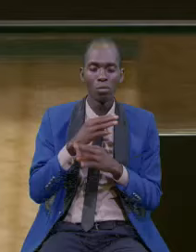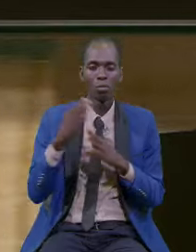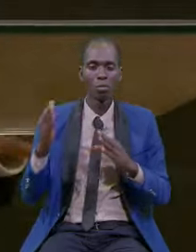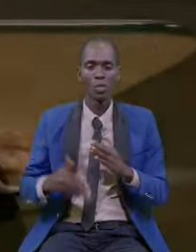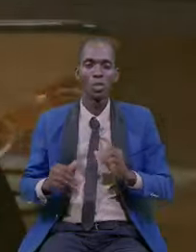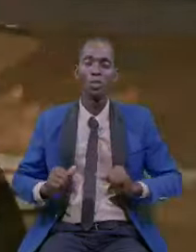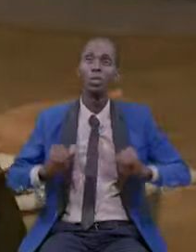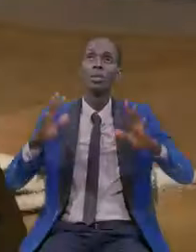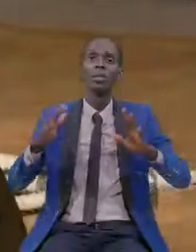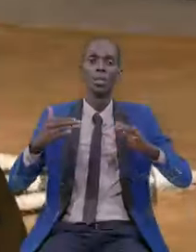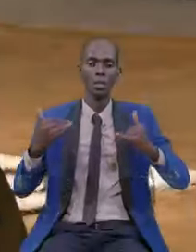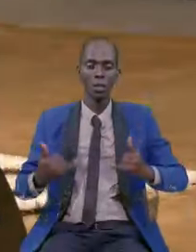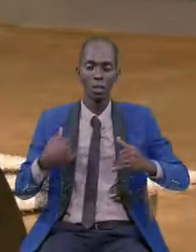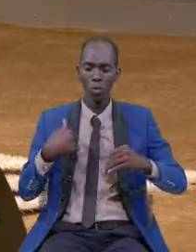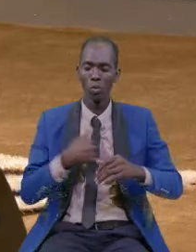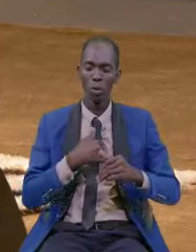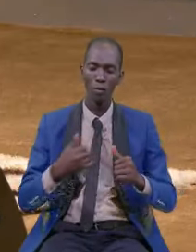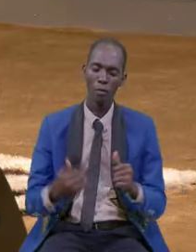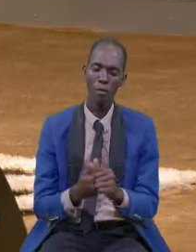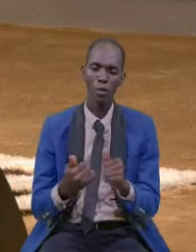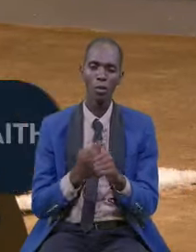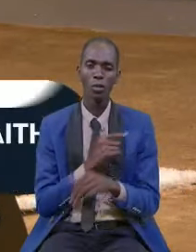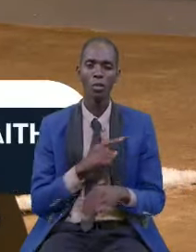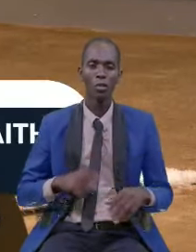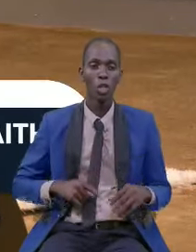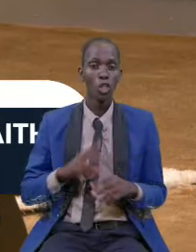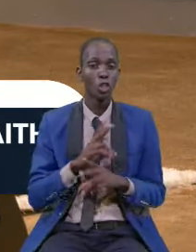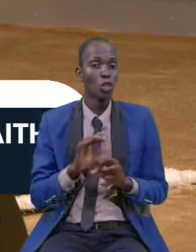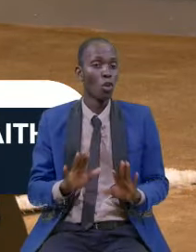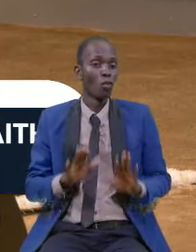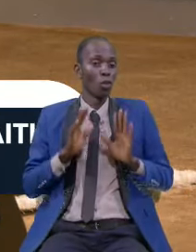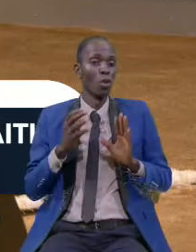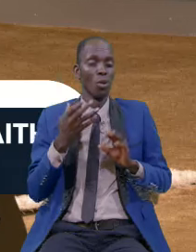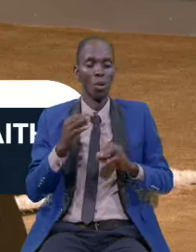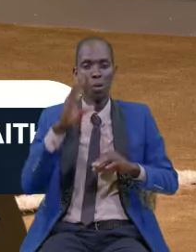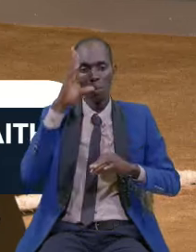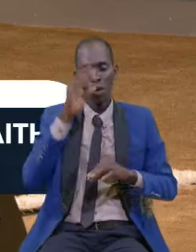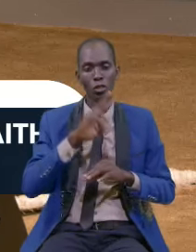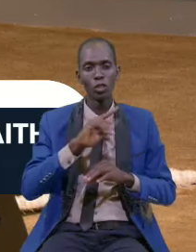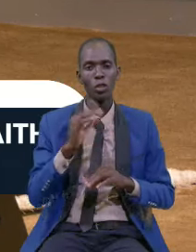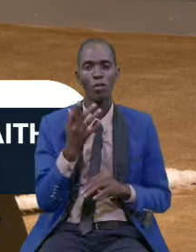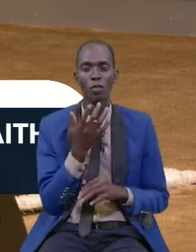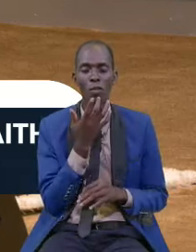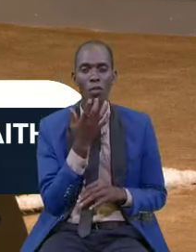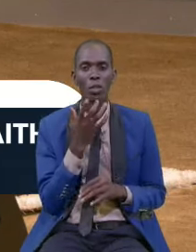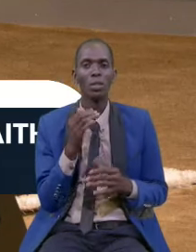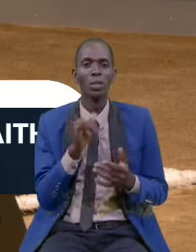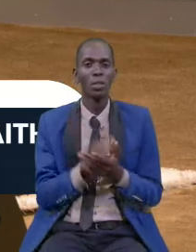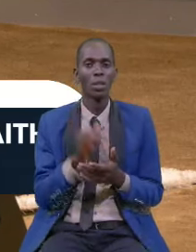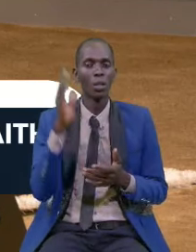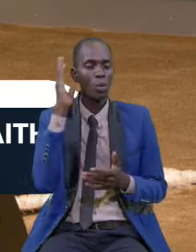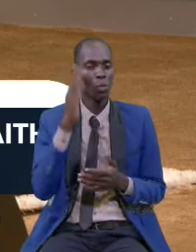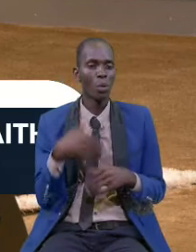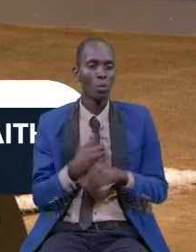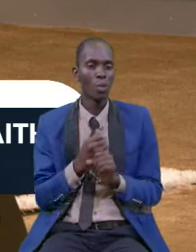God. No fear of man, no favor that we get from anywhere that will make us look away from heaven.